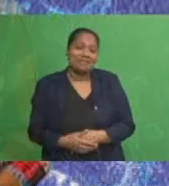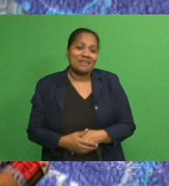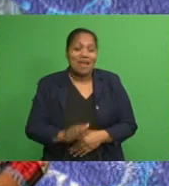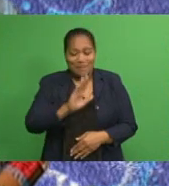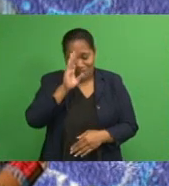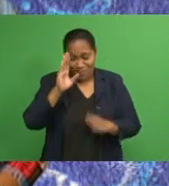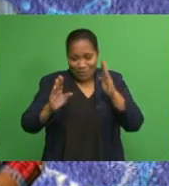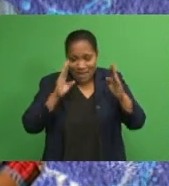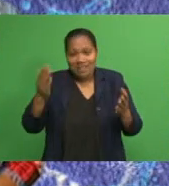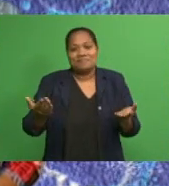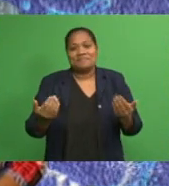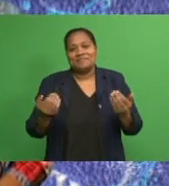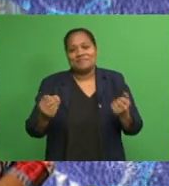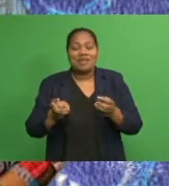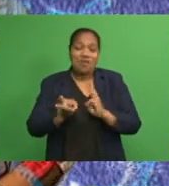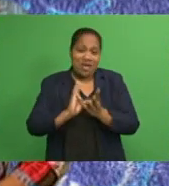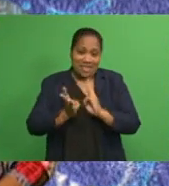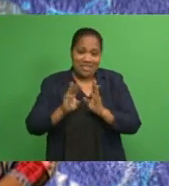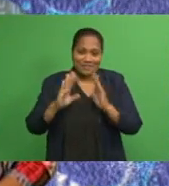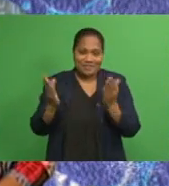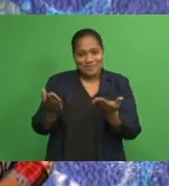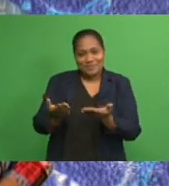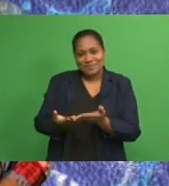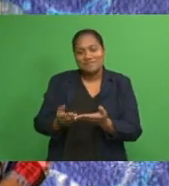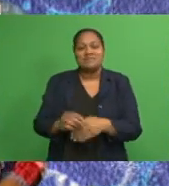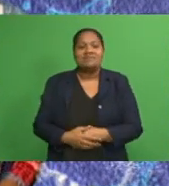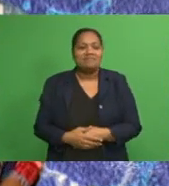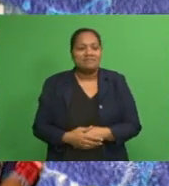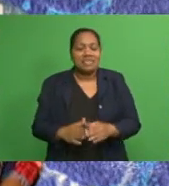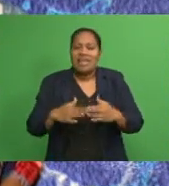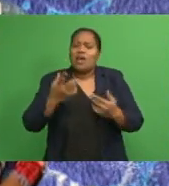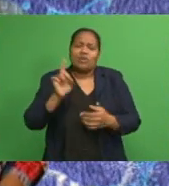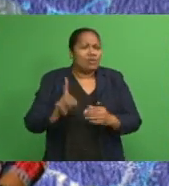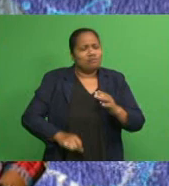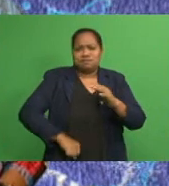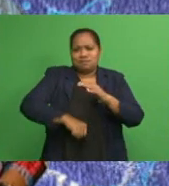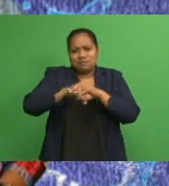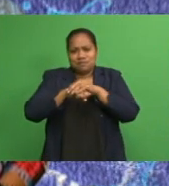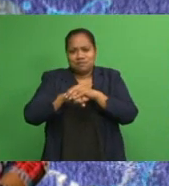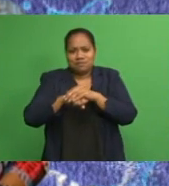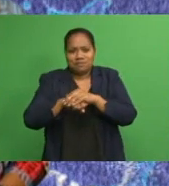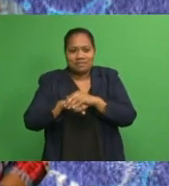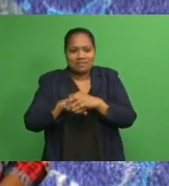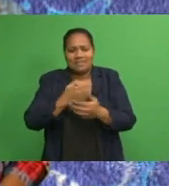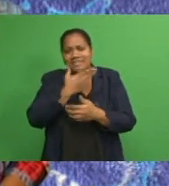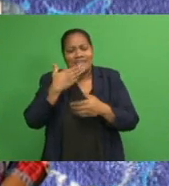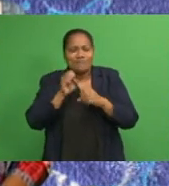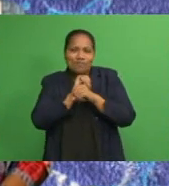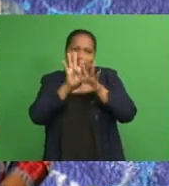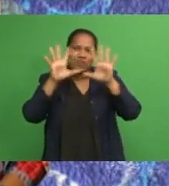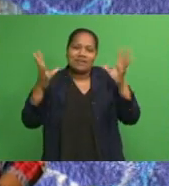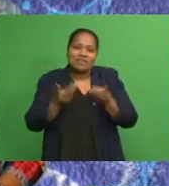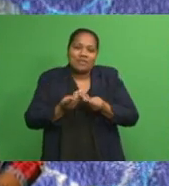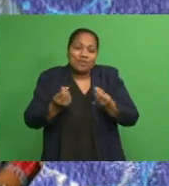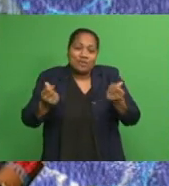Bula, and welcome to the Weather World. Warm weather is on the top right now. It was mild, bright and dry over much of